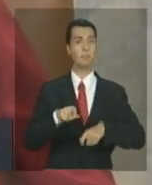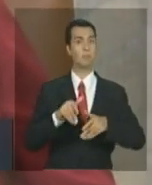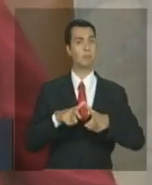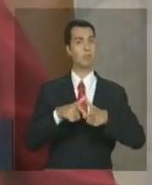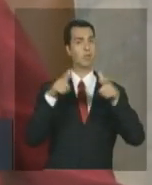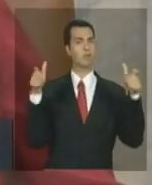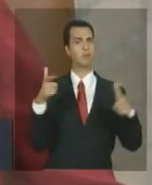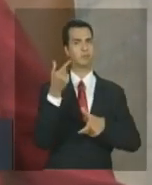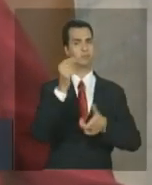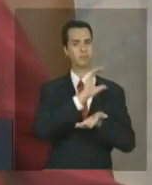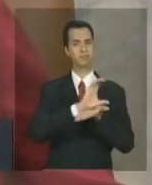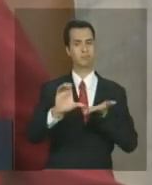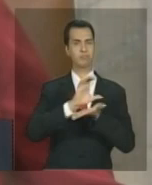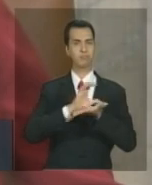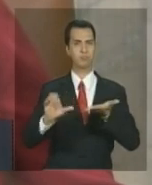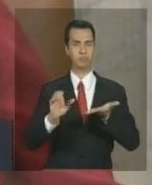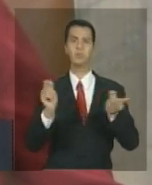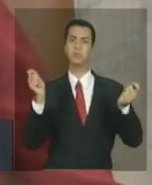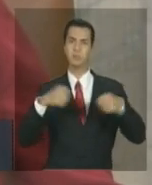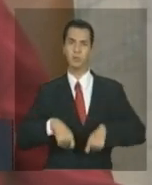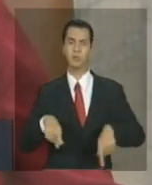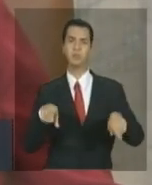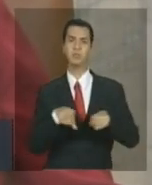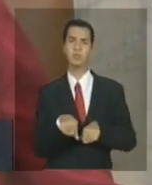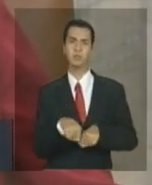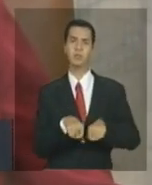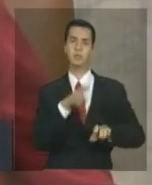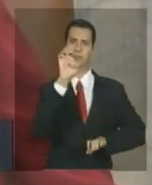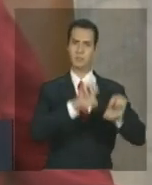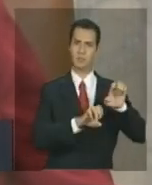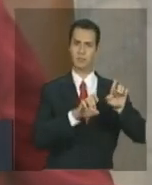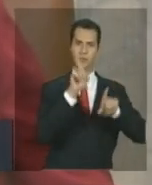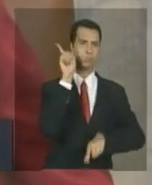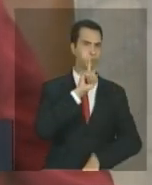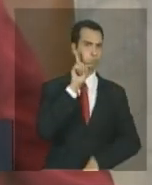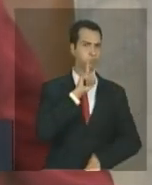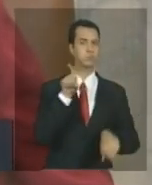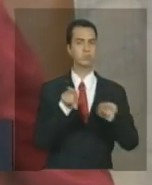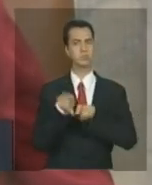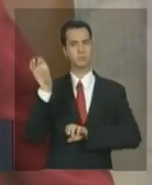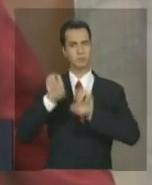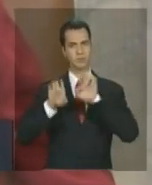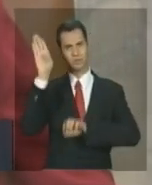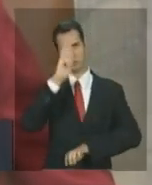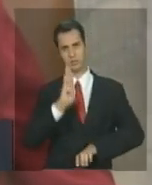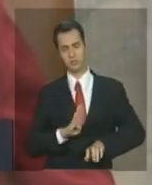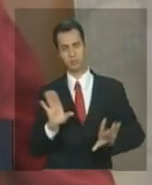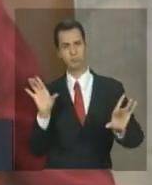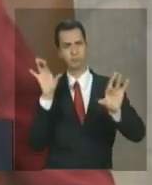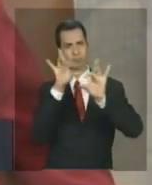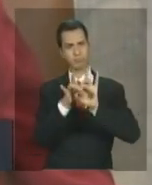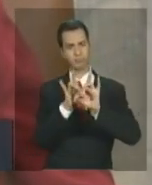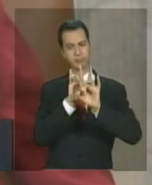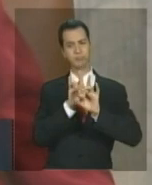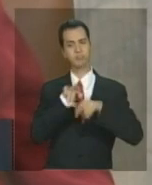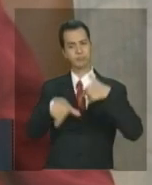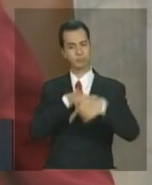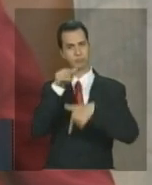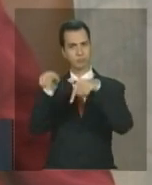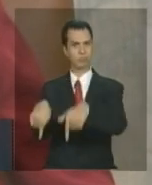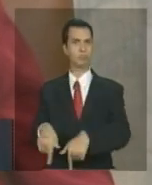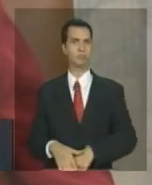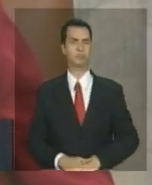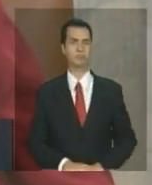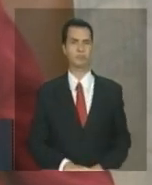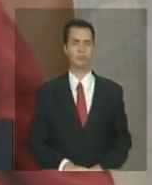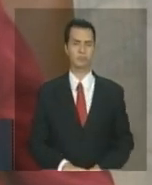e parcerias entre empresas americanas e brasileiras. Not only the government-led growth acceleration program, the